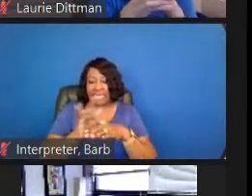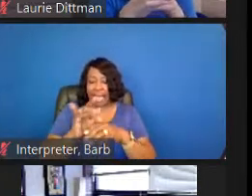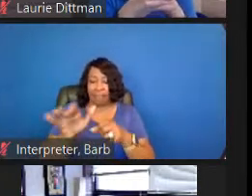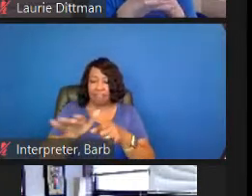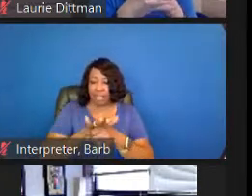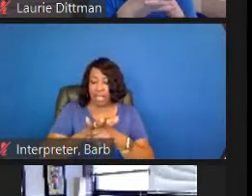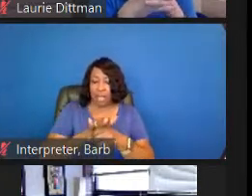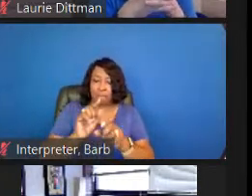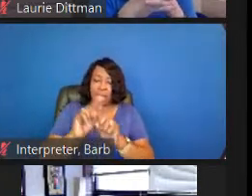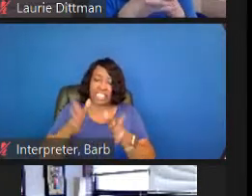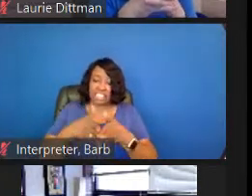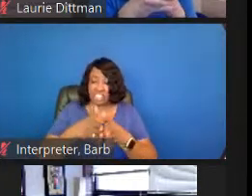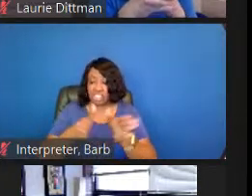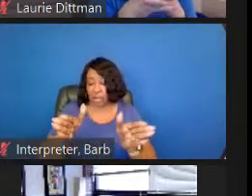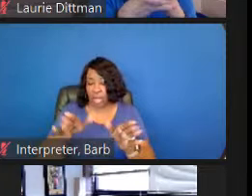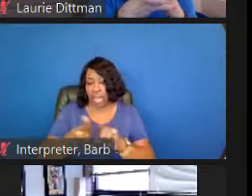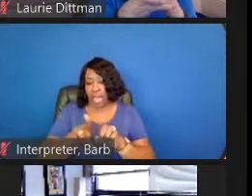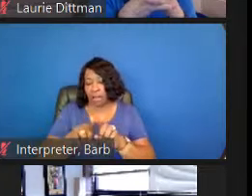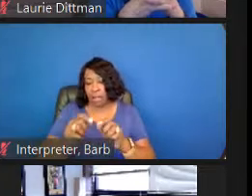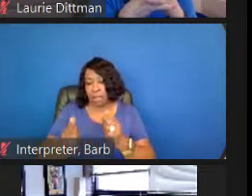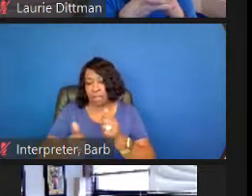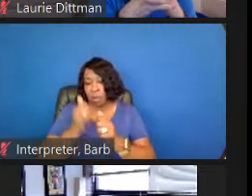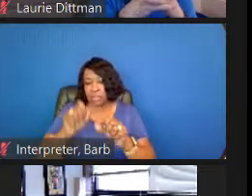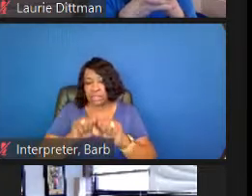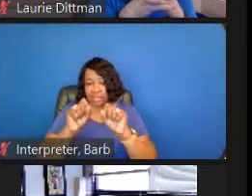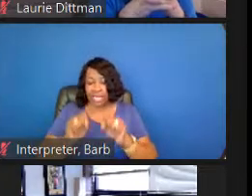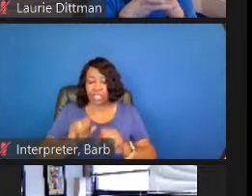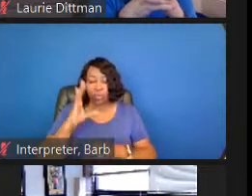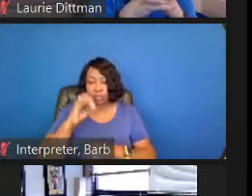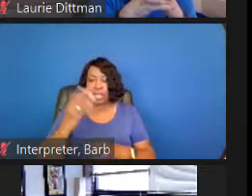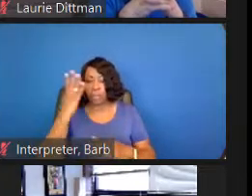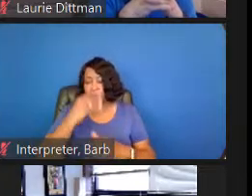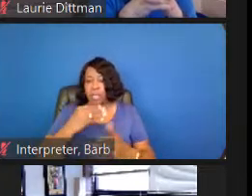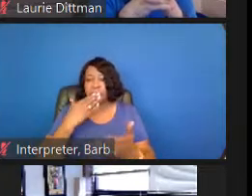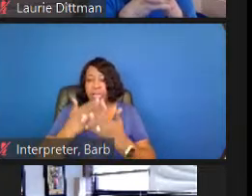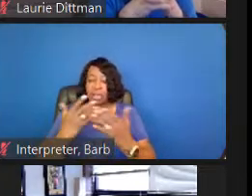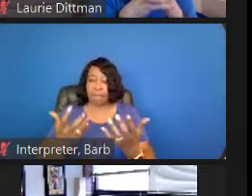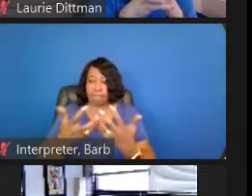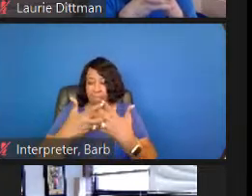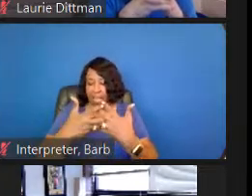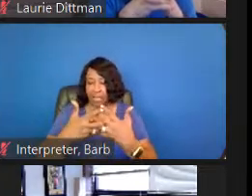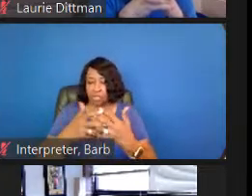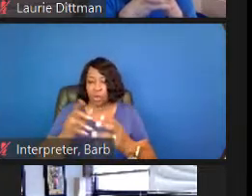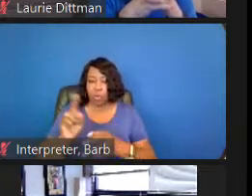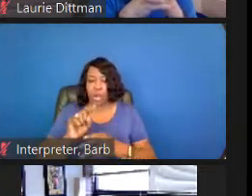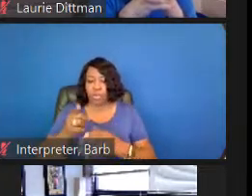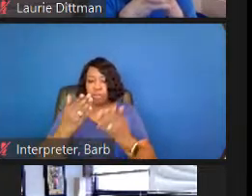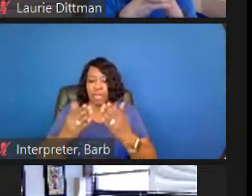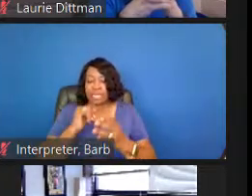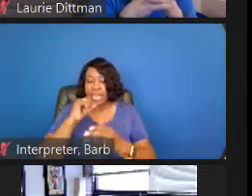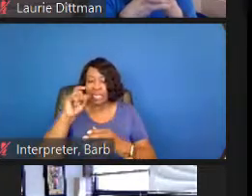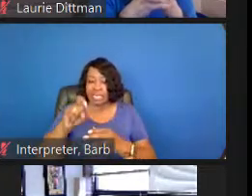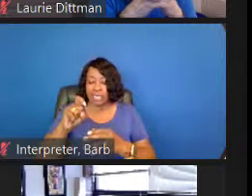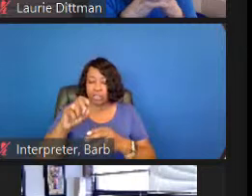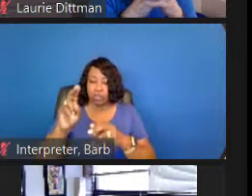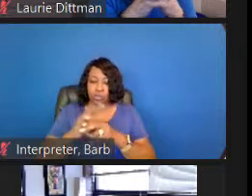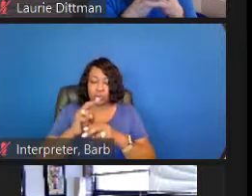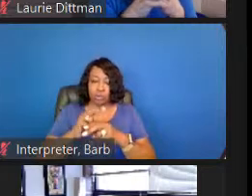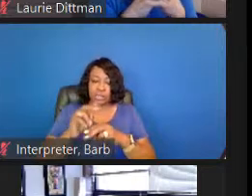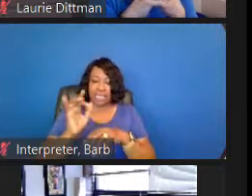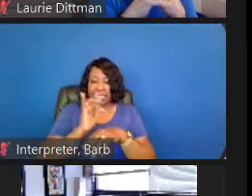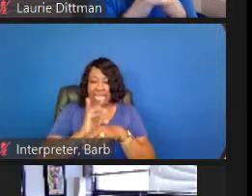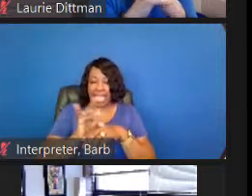in general, at most stations, it's going to be a pretty good match where you may not need to use gap fillers.